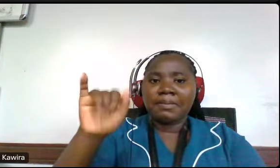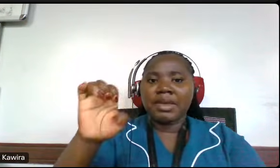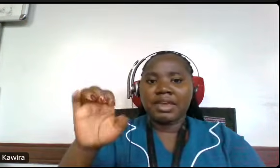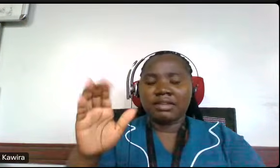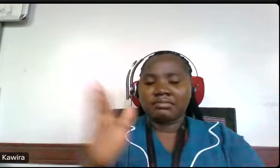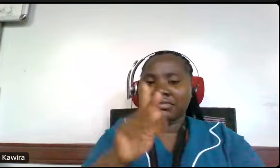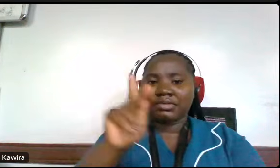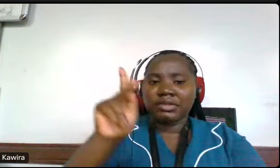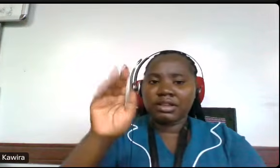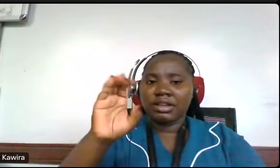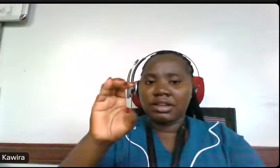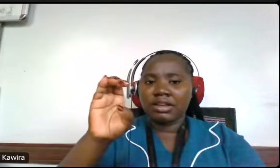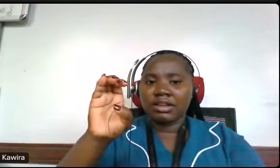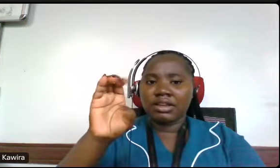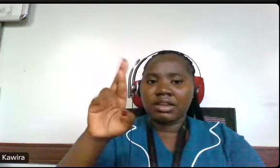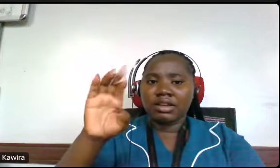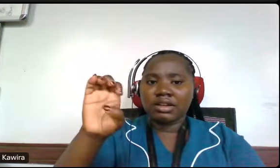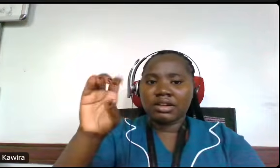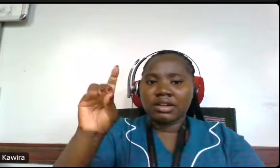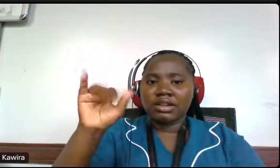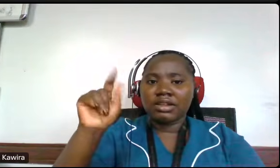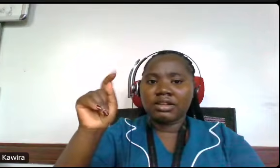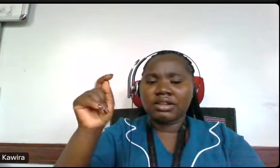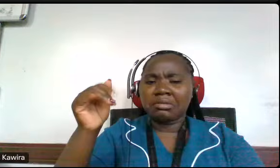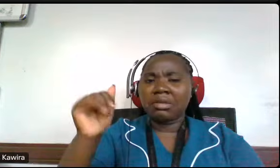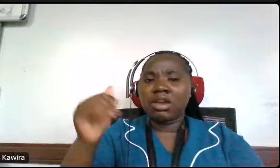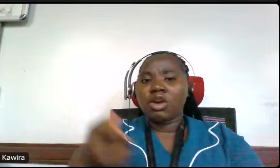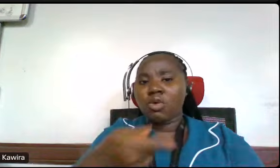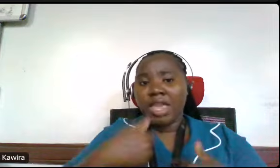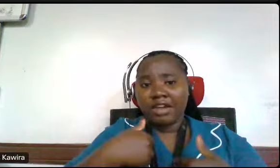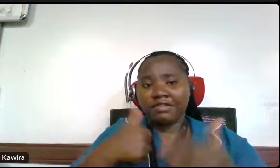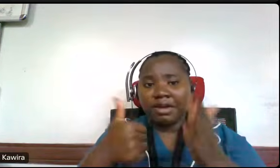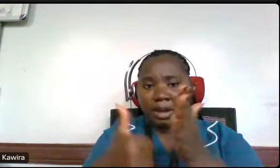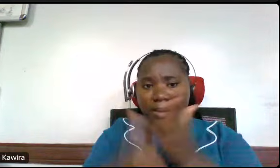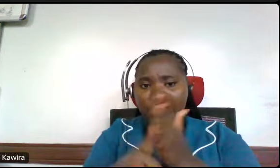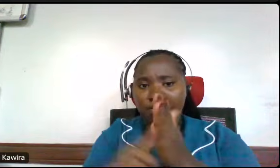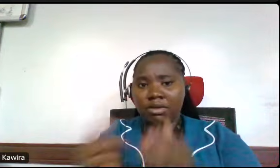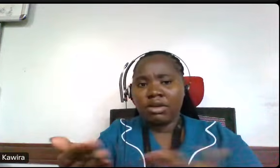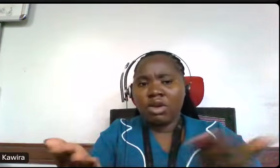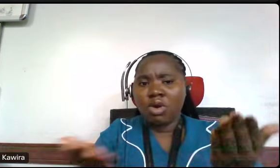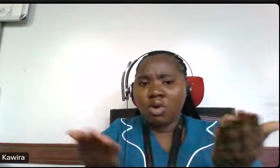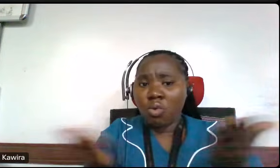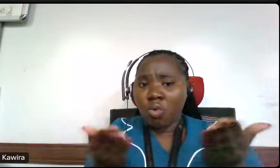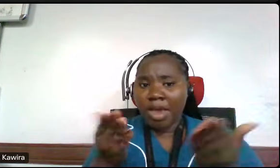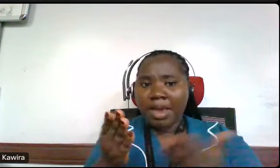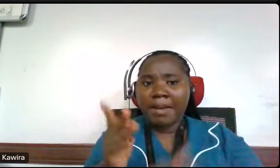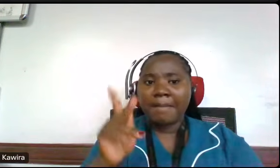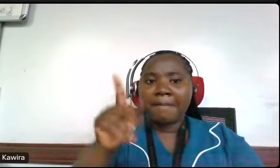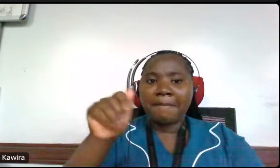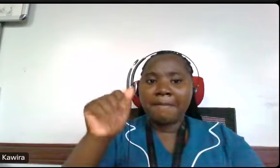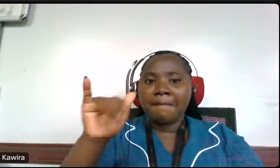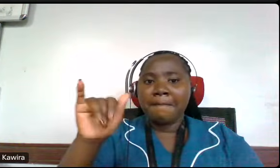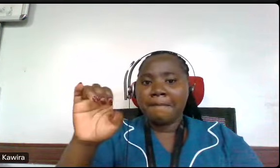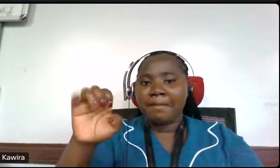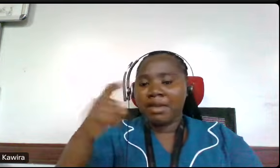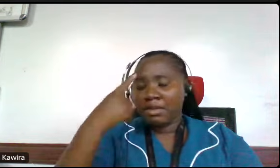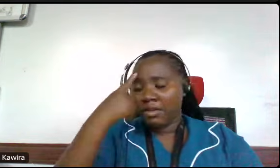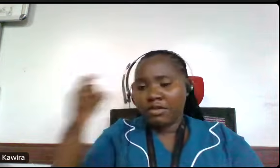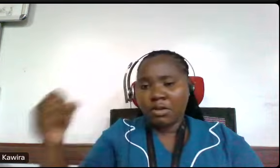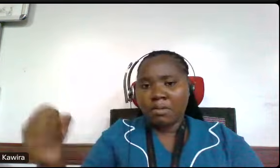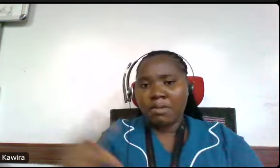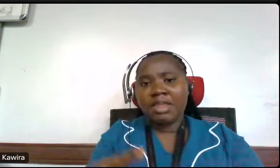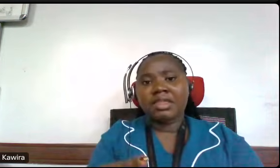issue or an error whereby pay credits for the month of November and